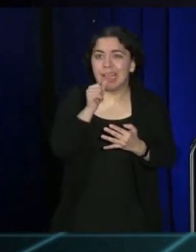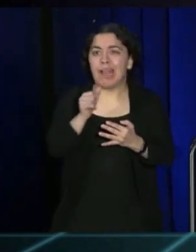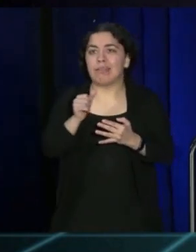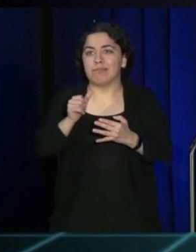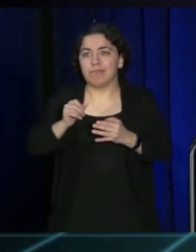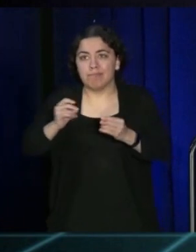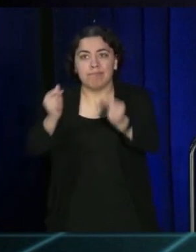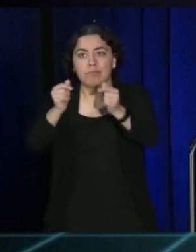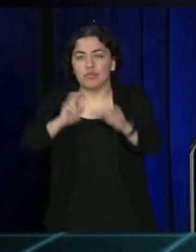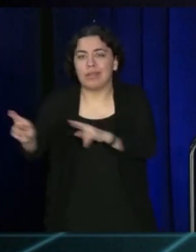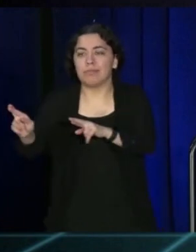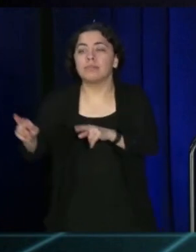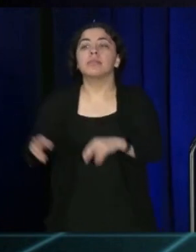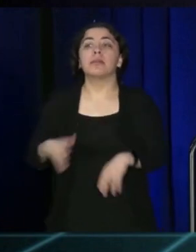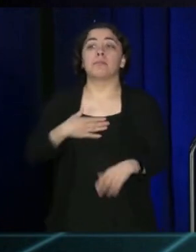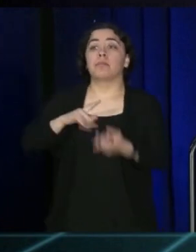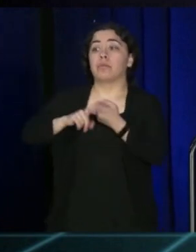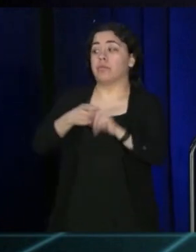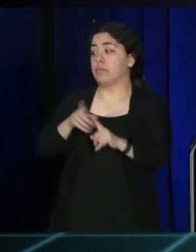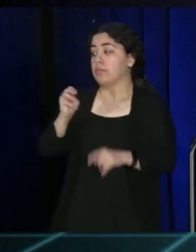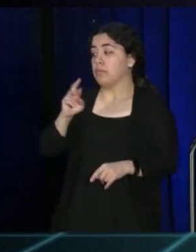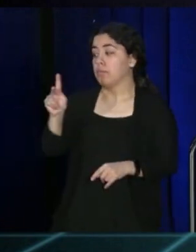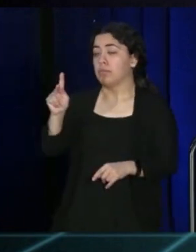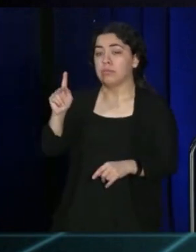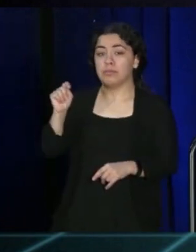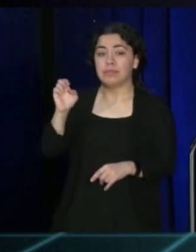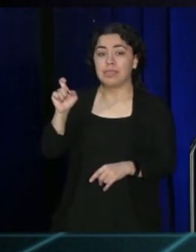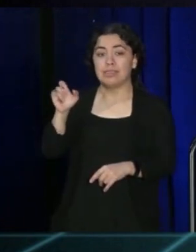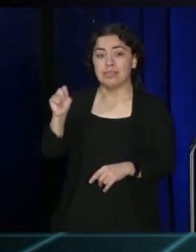Texan says, let's do better.